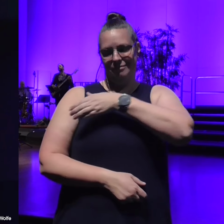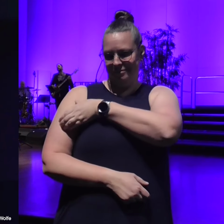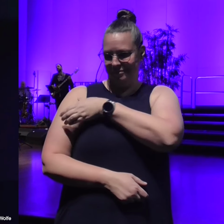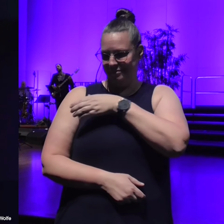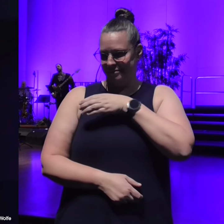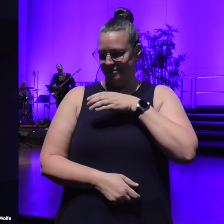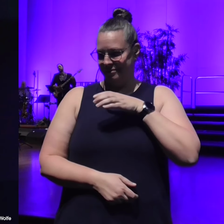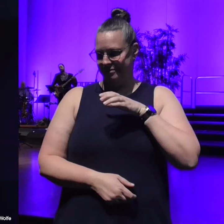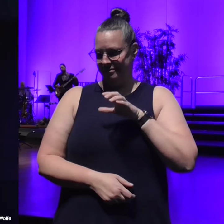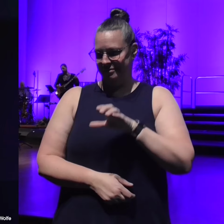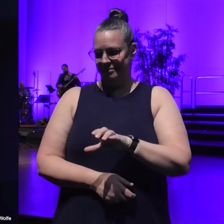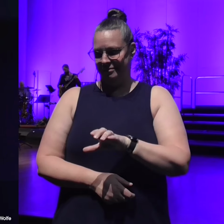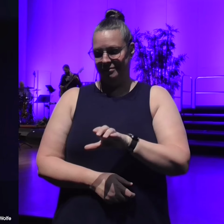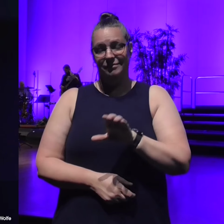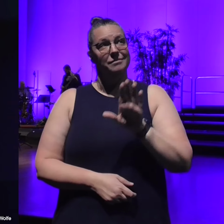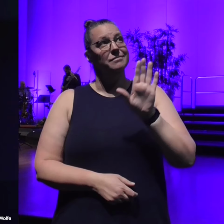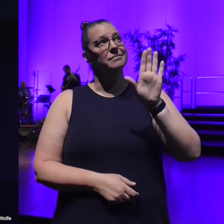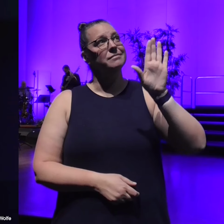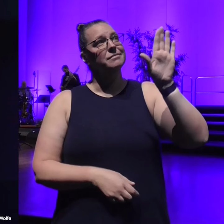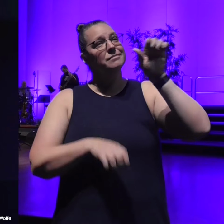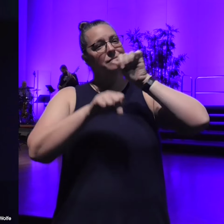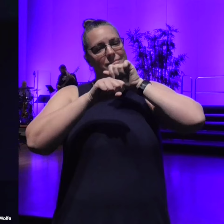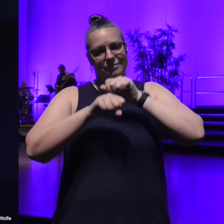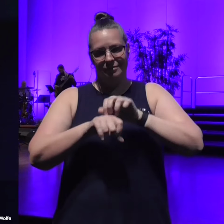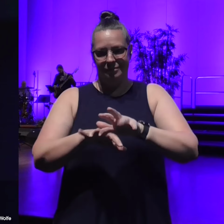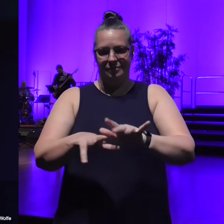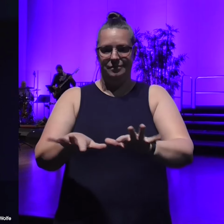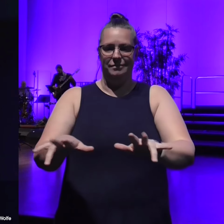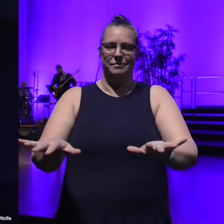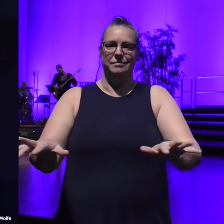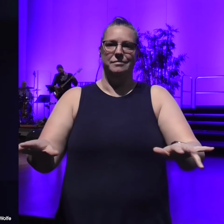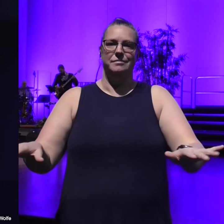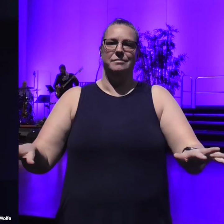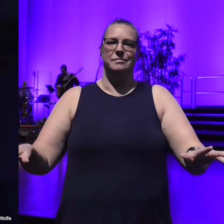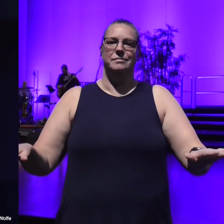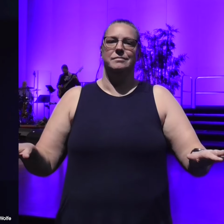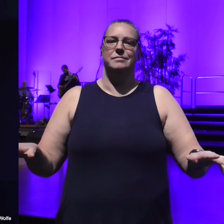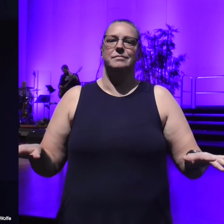the mighty power and the